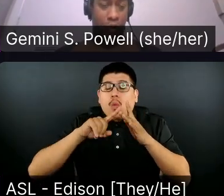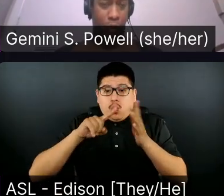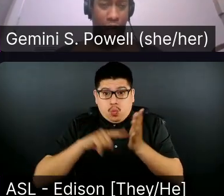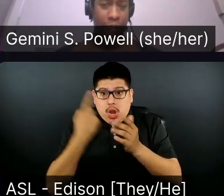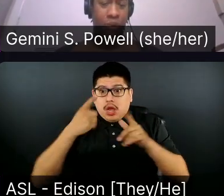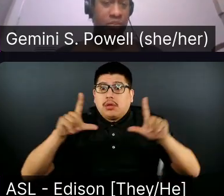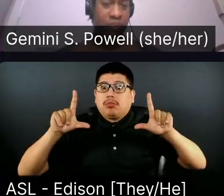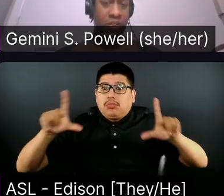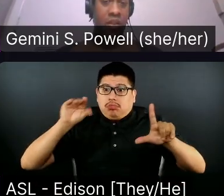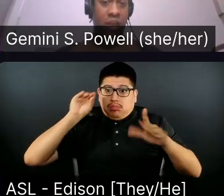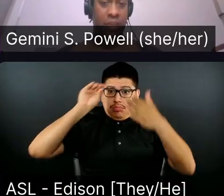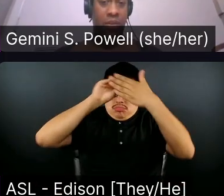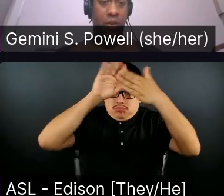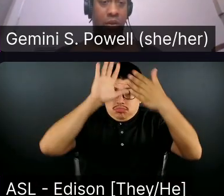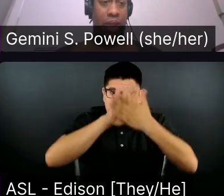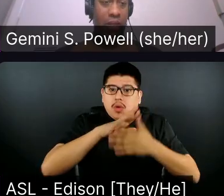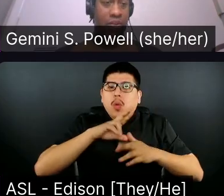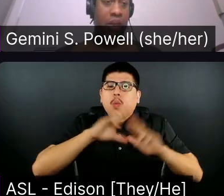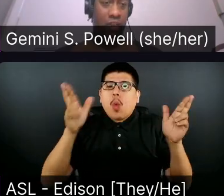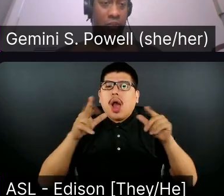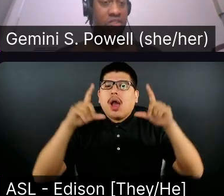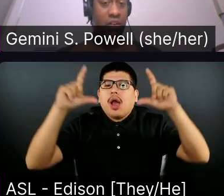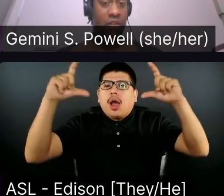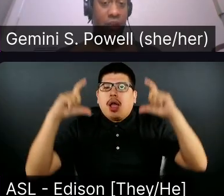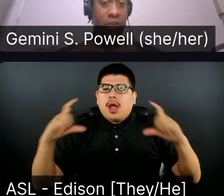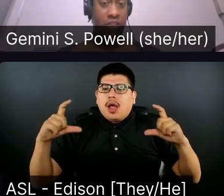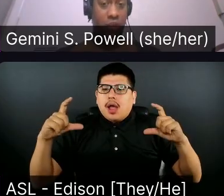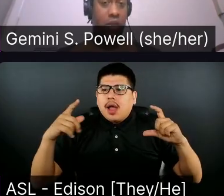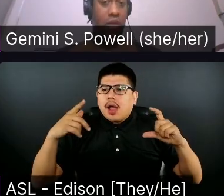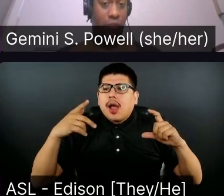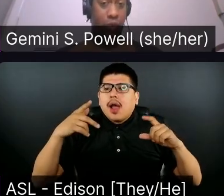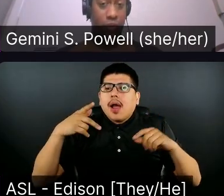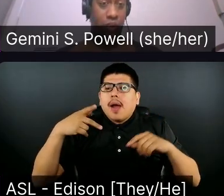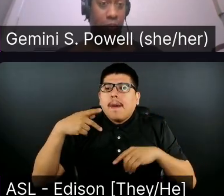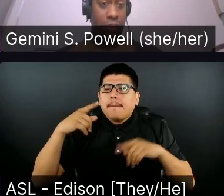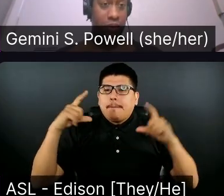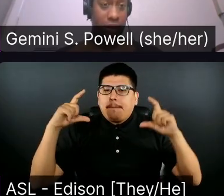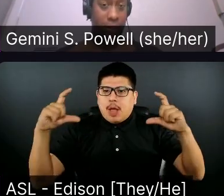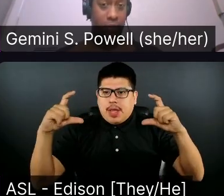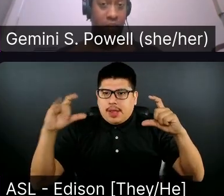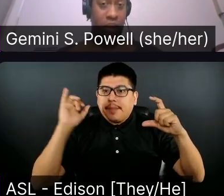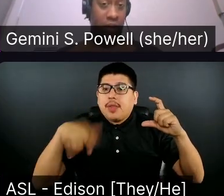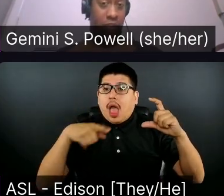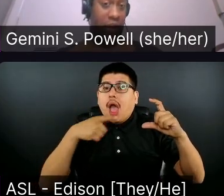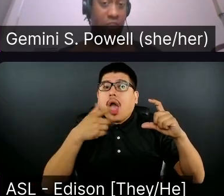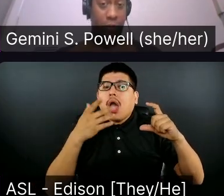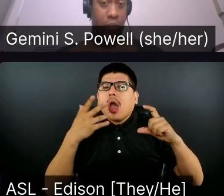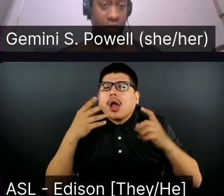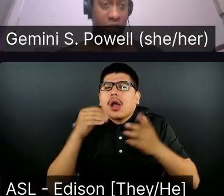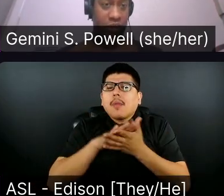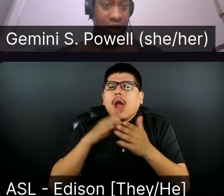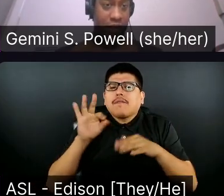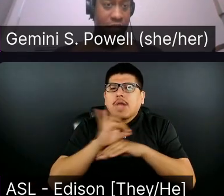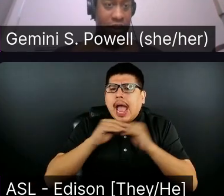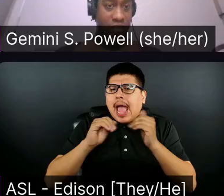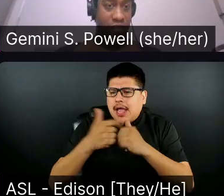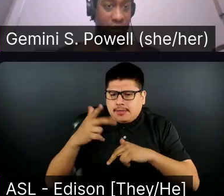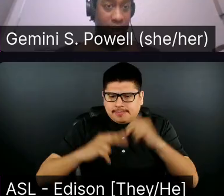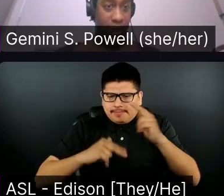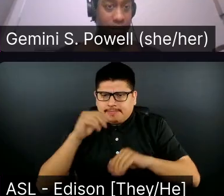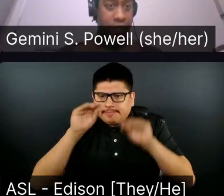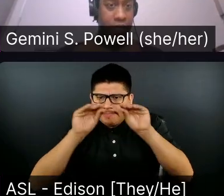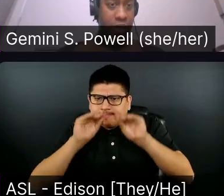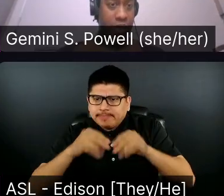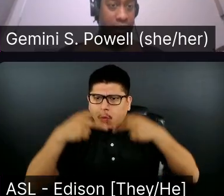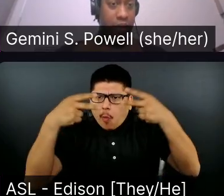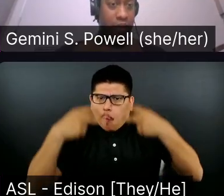the parameters of the document or how the document is going to function before you start building it. That's the purpose of the head of the